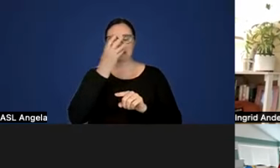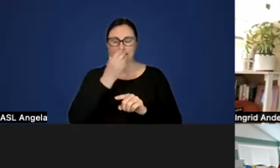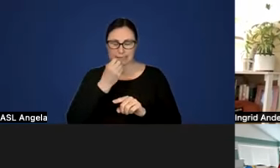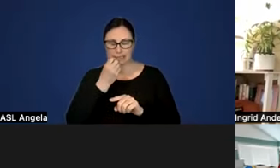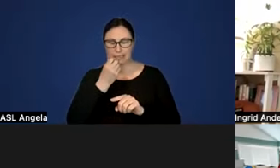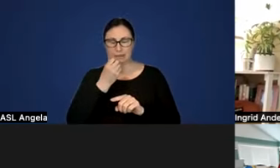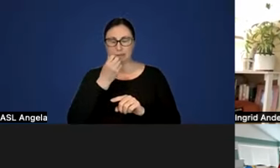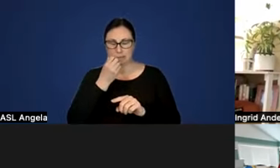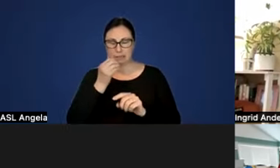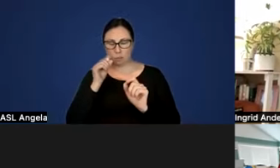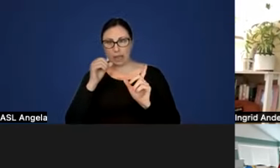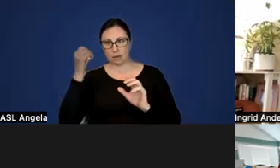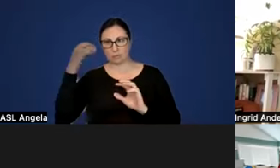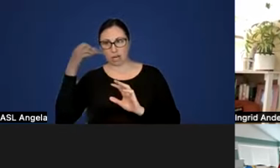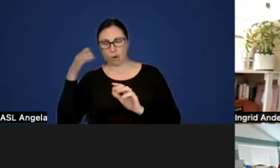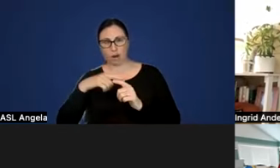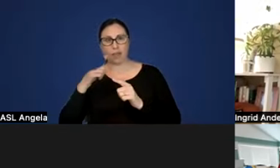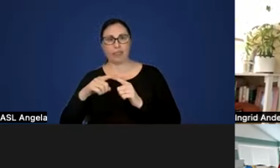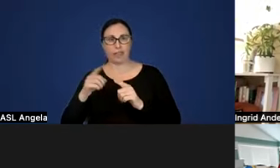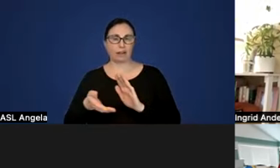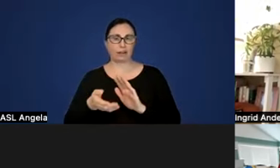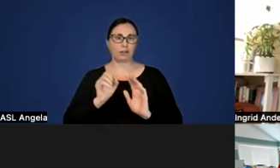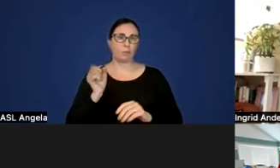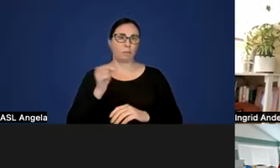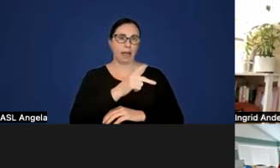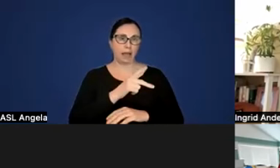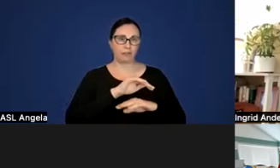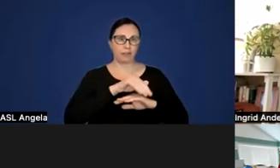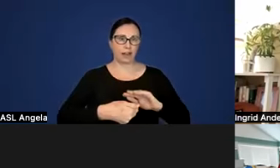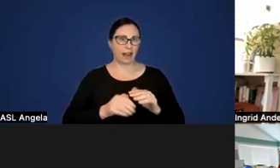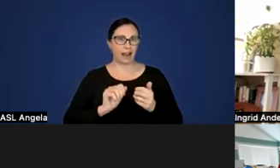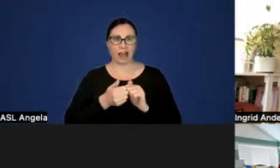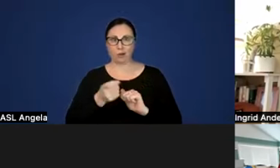night. How did you deal with it?